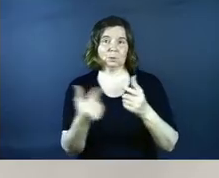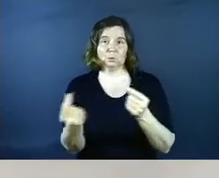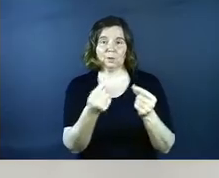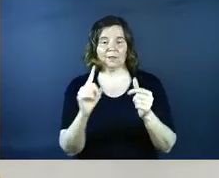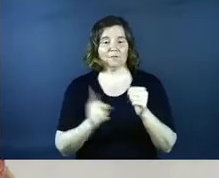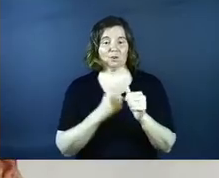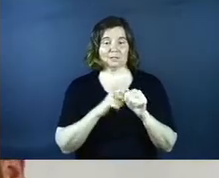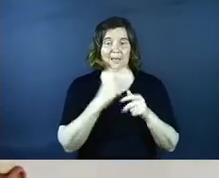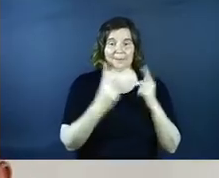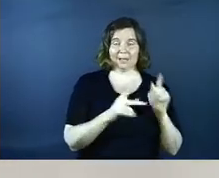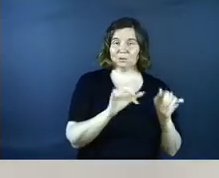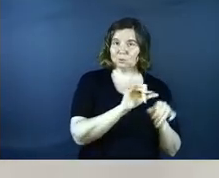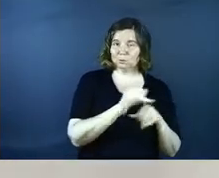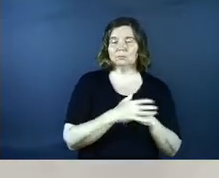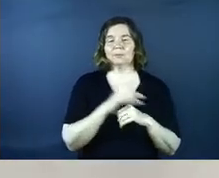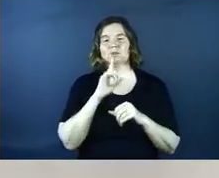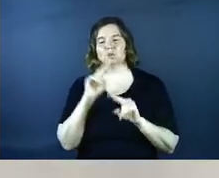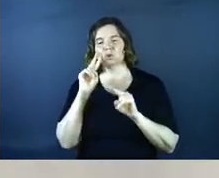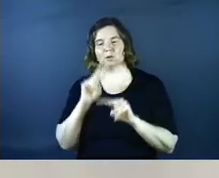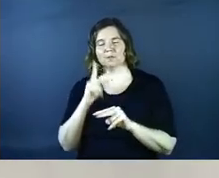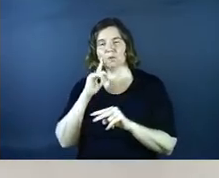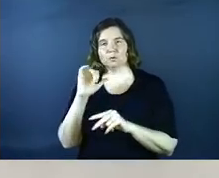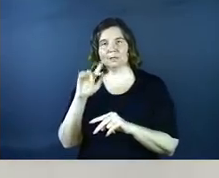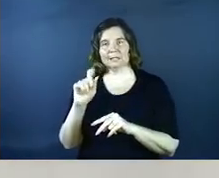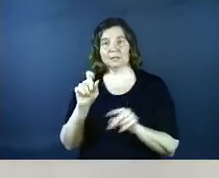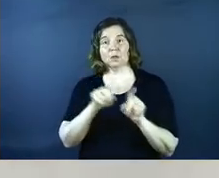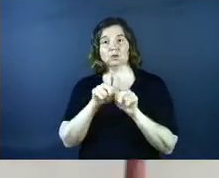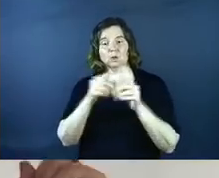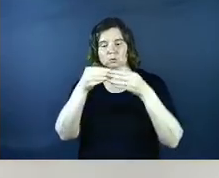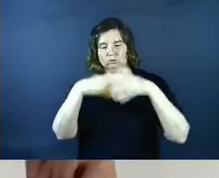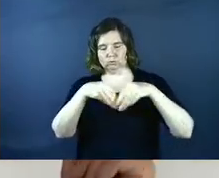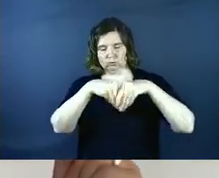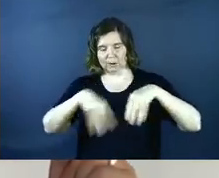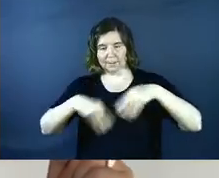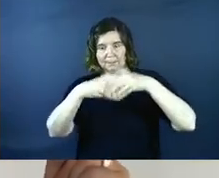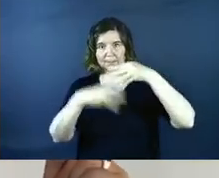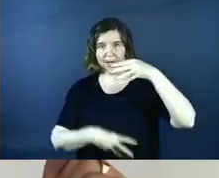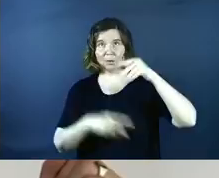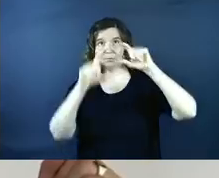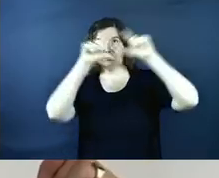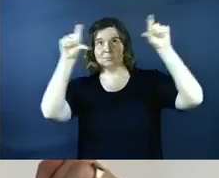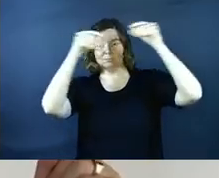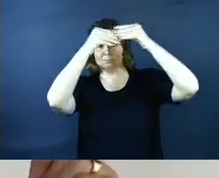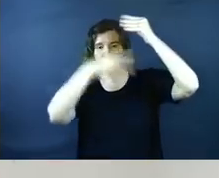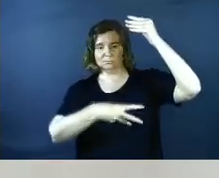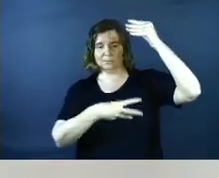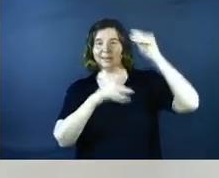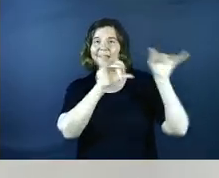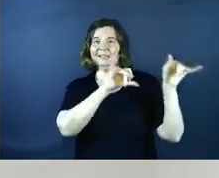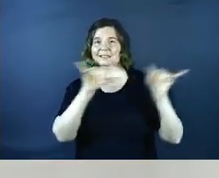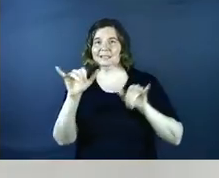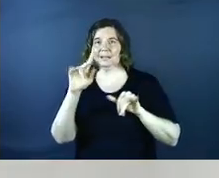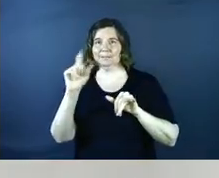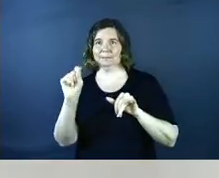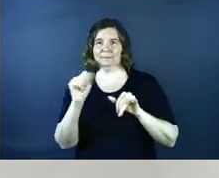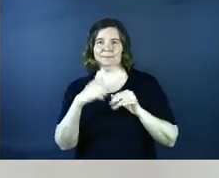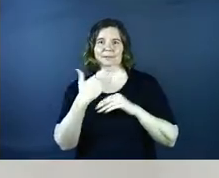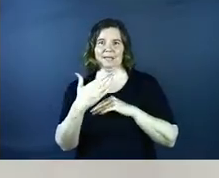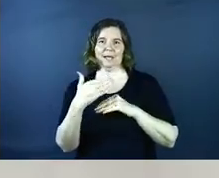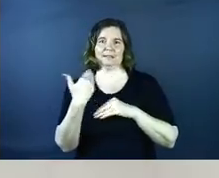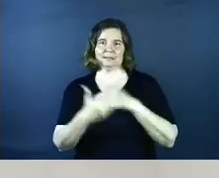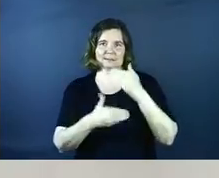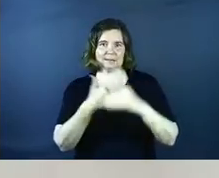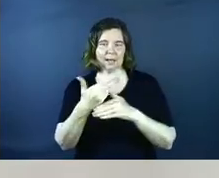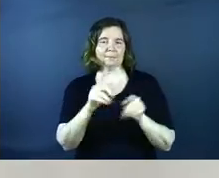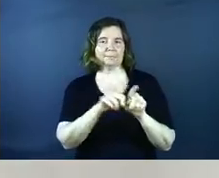first-time guests as well. So make sure you're looking out for those links. There's also a drop-down menu at the top of your screen that gives those same links, takes you to next spaces for